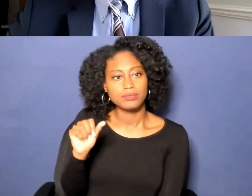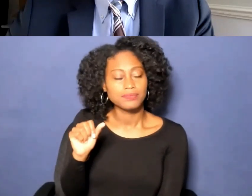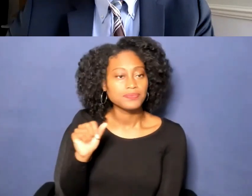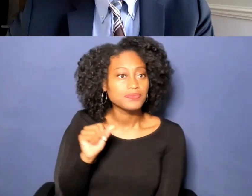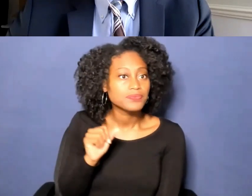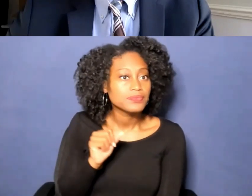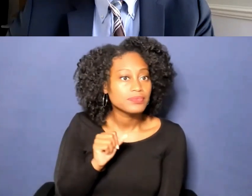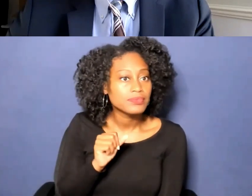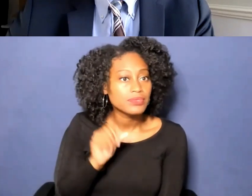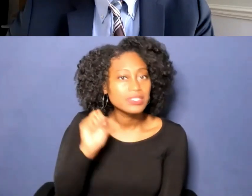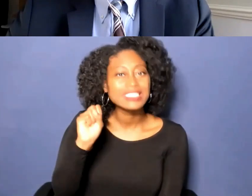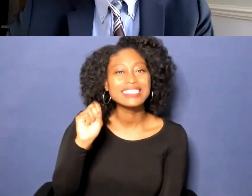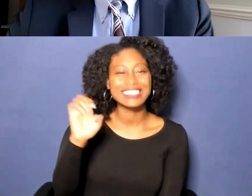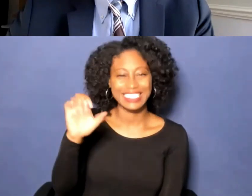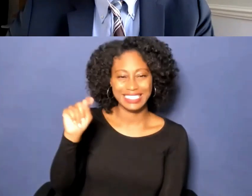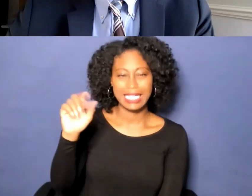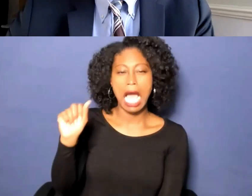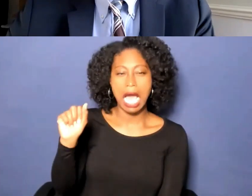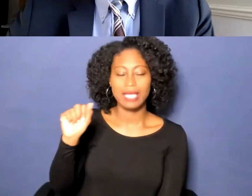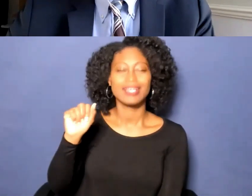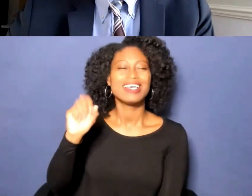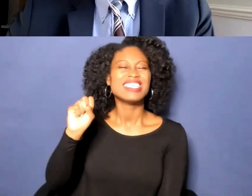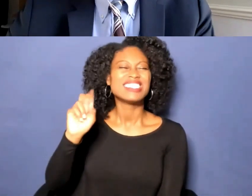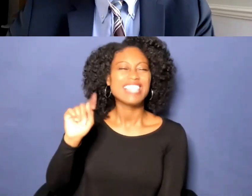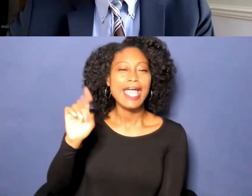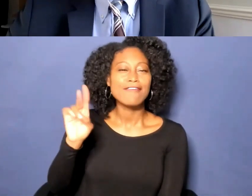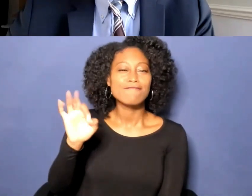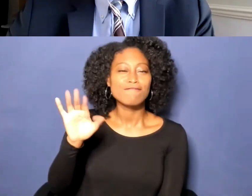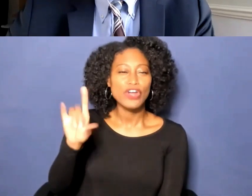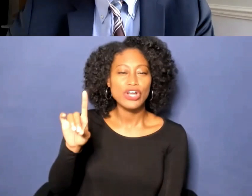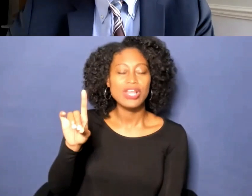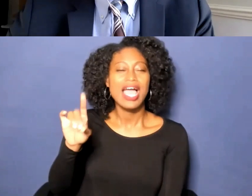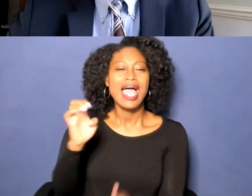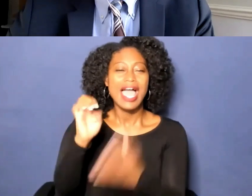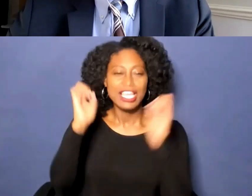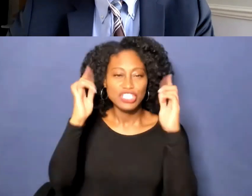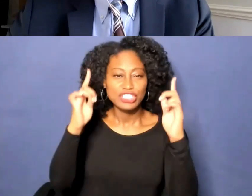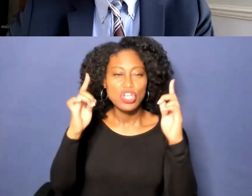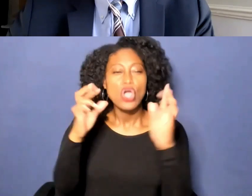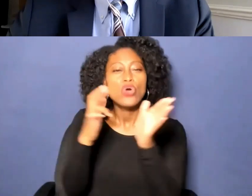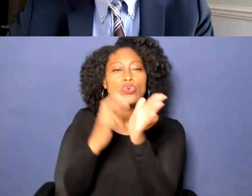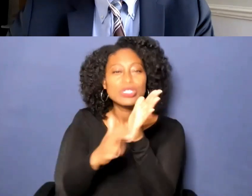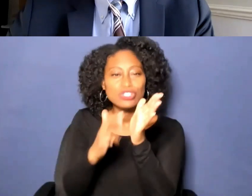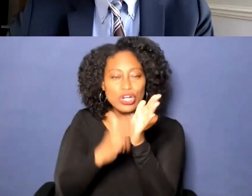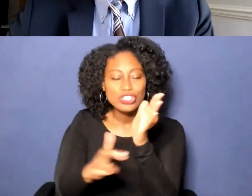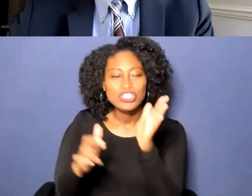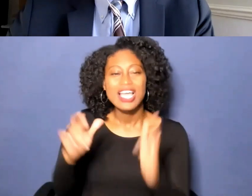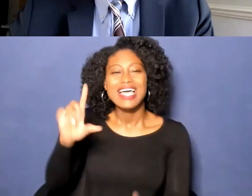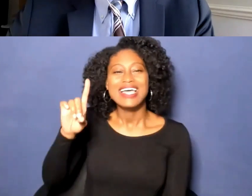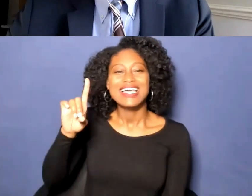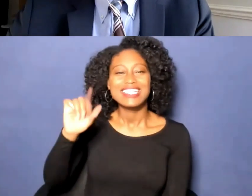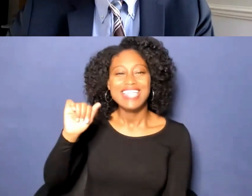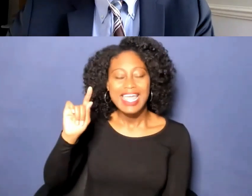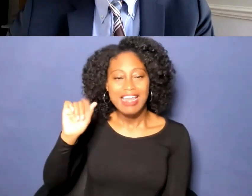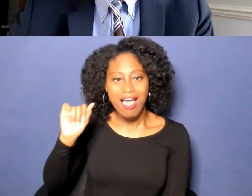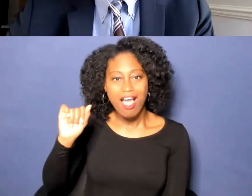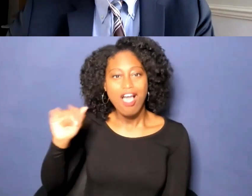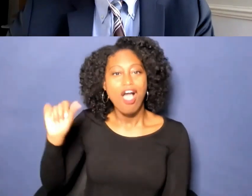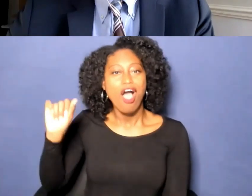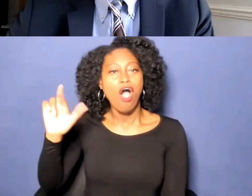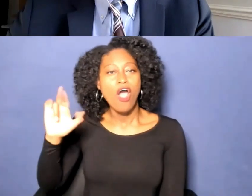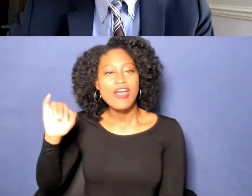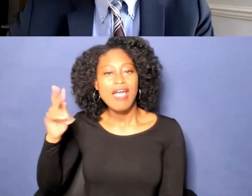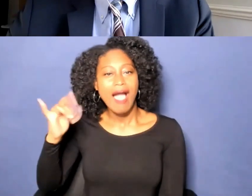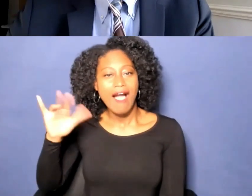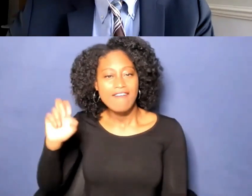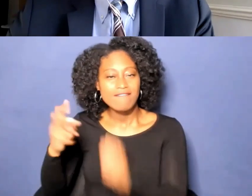the Stanford Education Research Data Archive, is a school district, national school district data set that